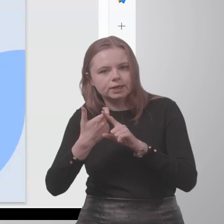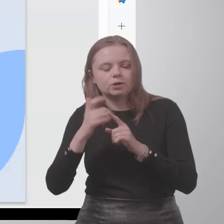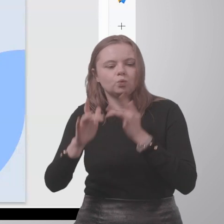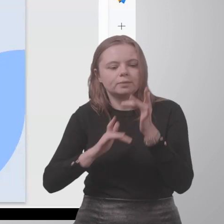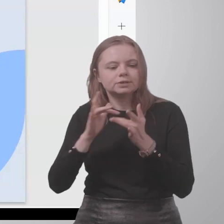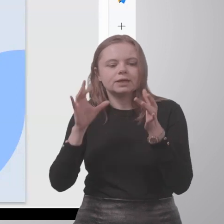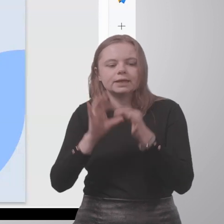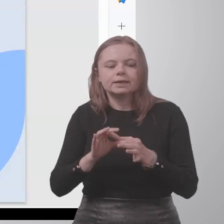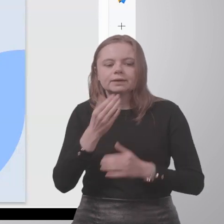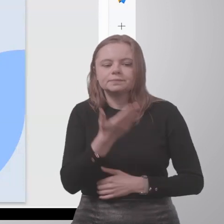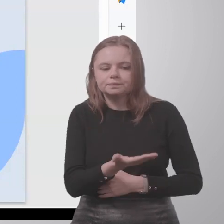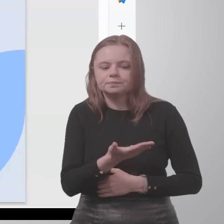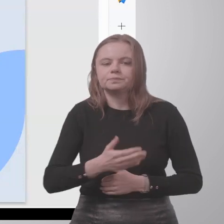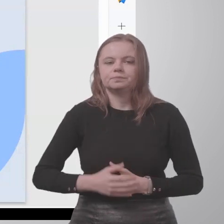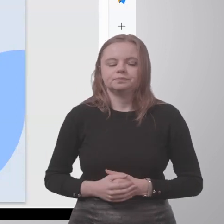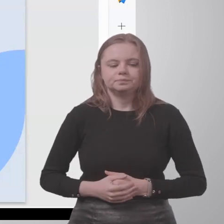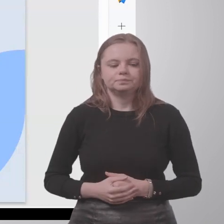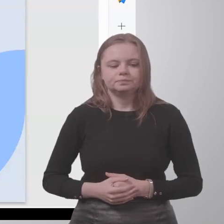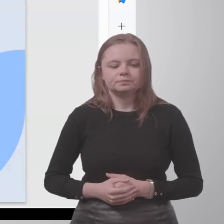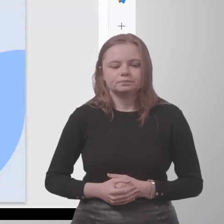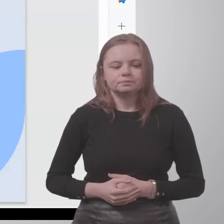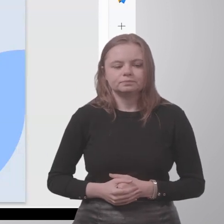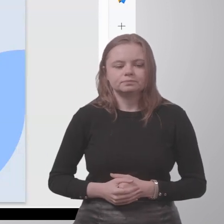hw.ac.uk, and the website link, which is